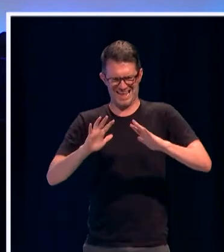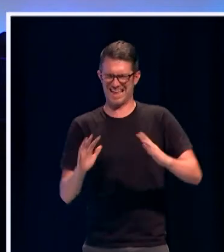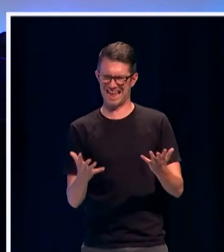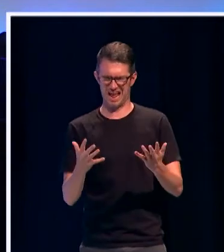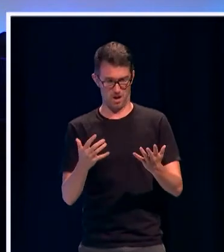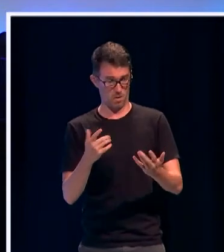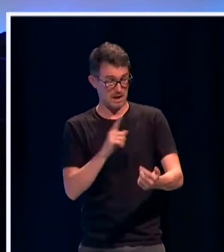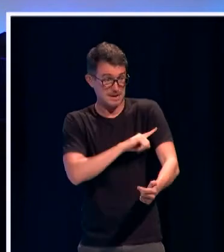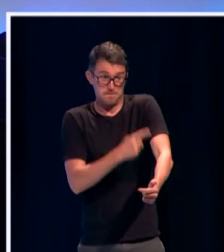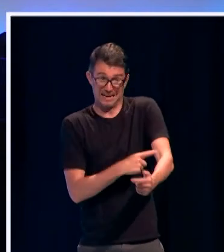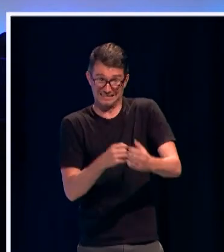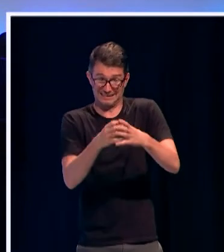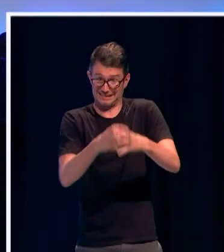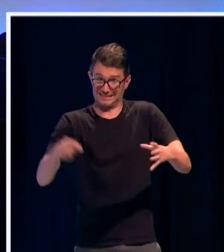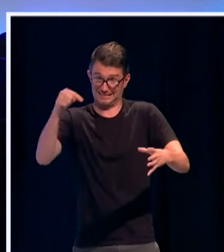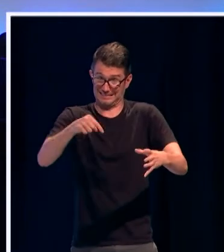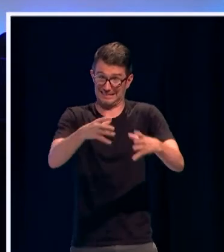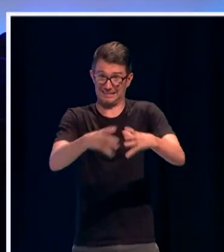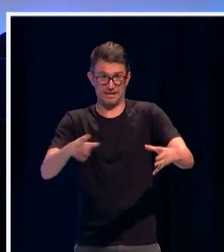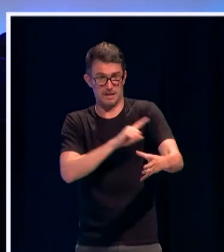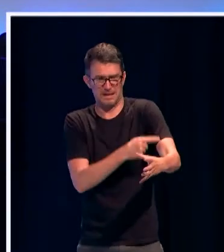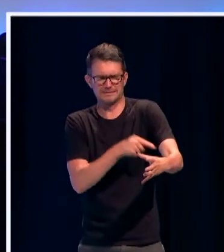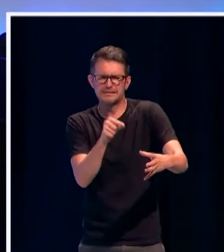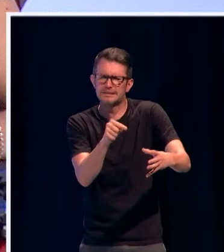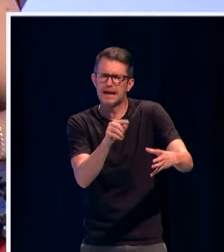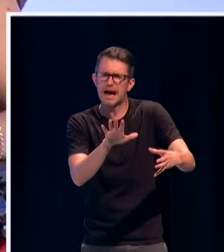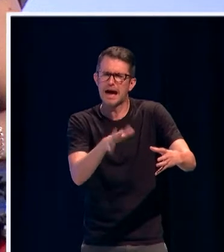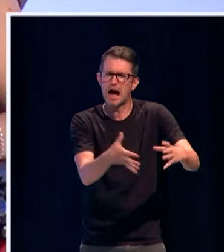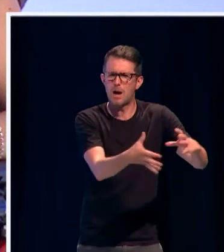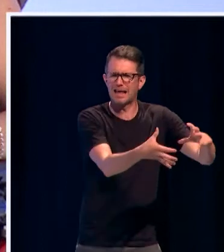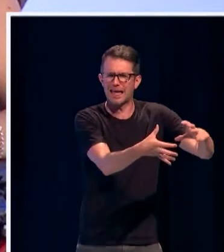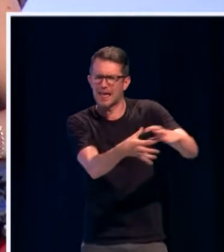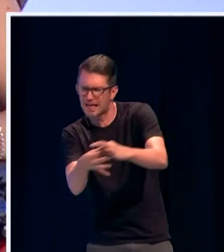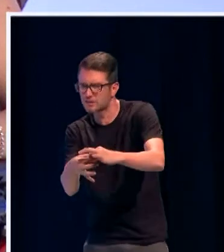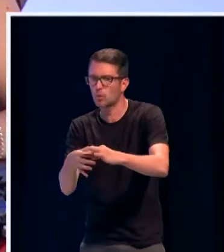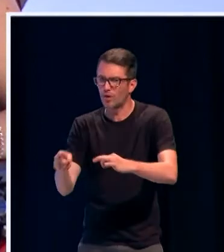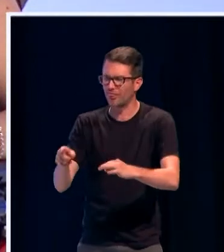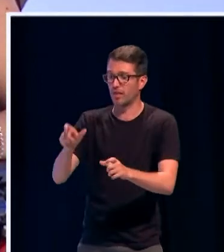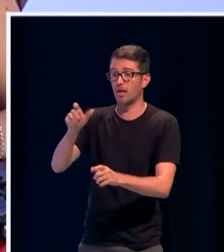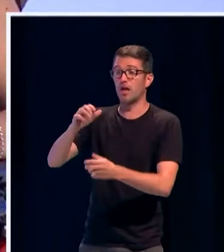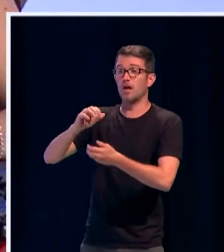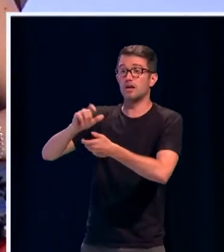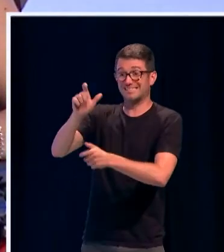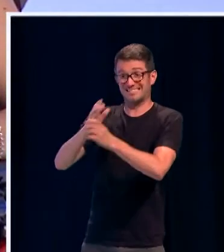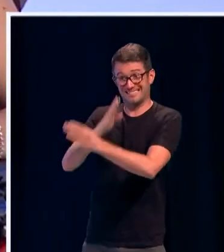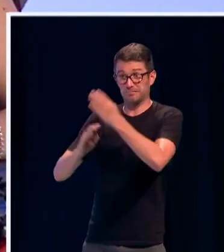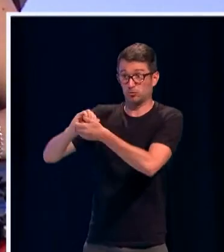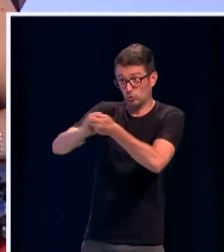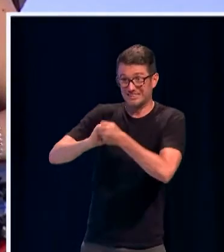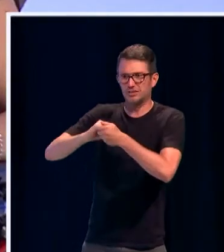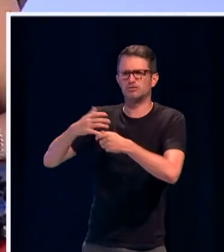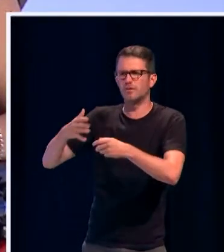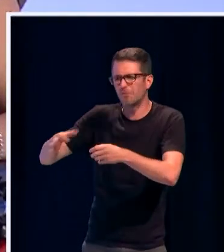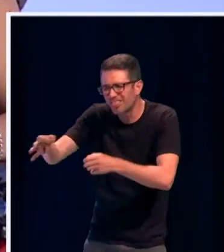grassroots DPOs? Okay, thank you. Maybe I'm coming right away back to you, Michele.